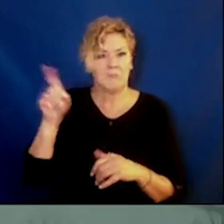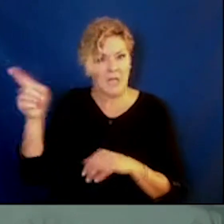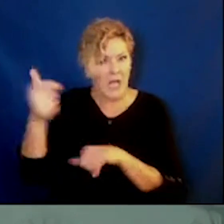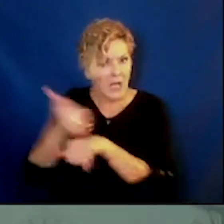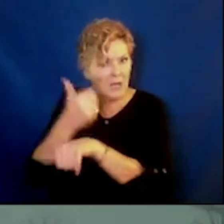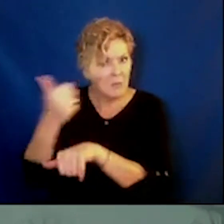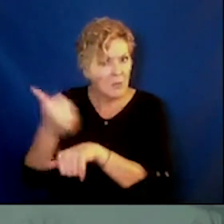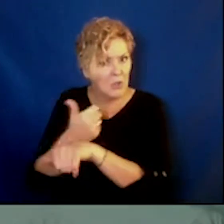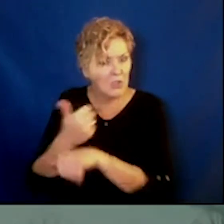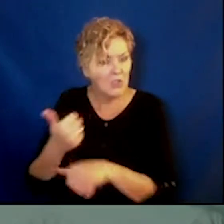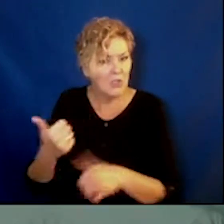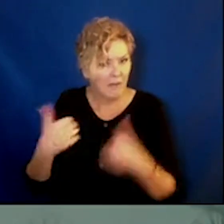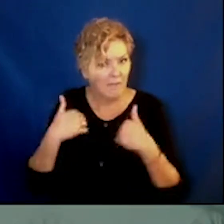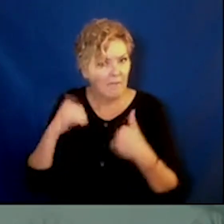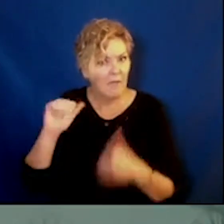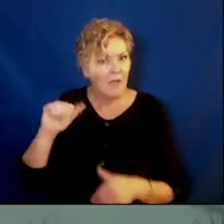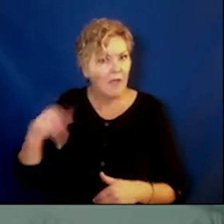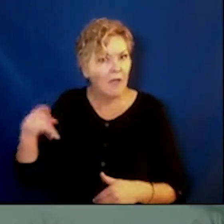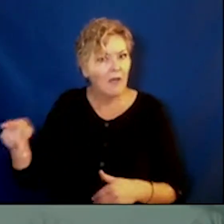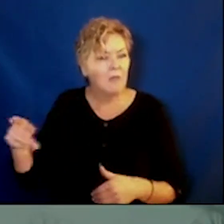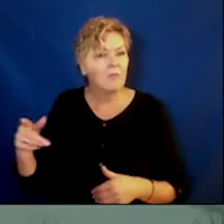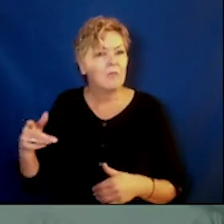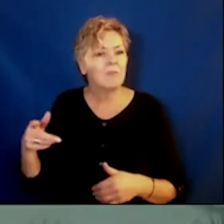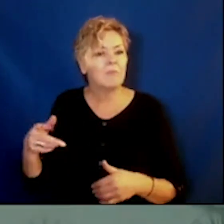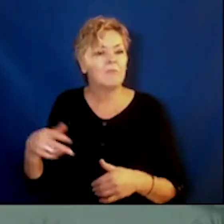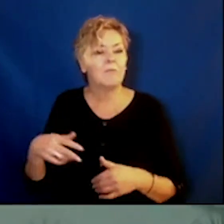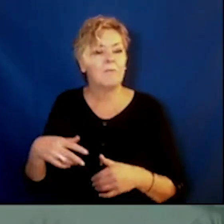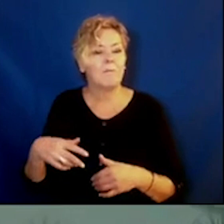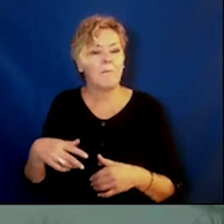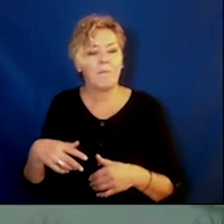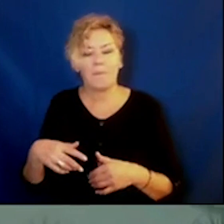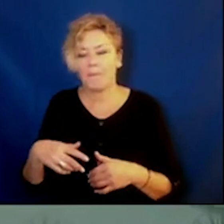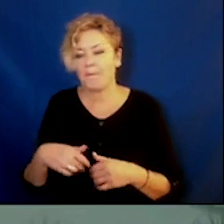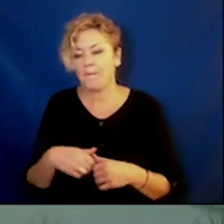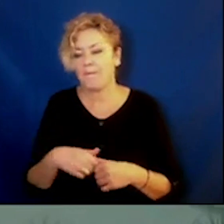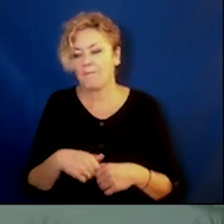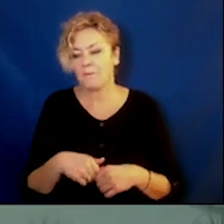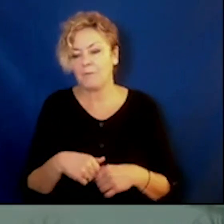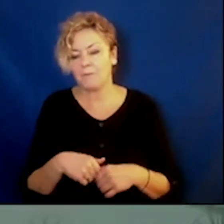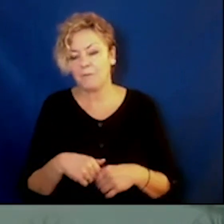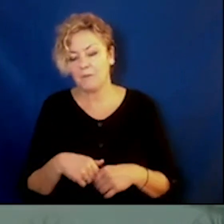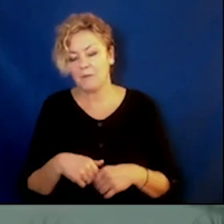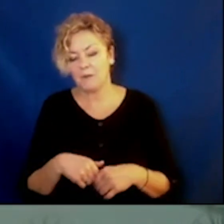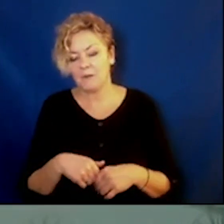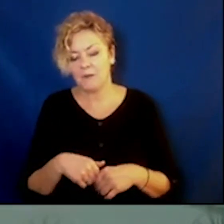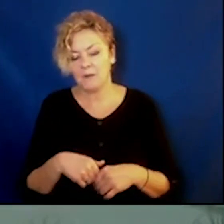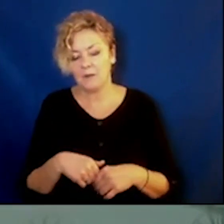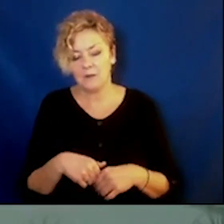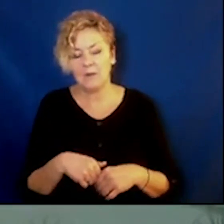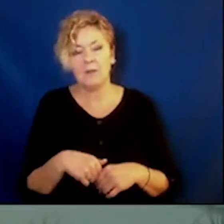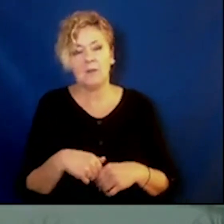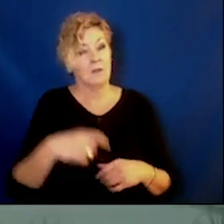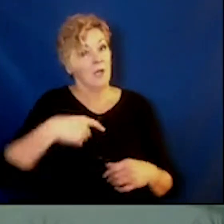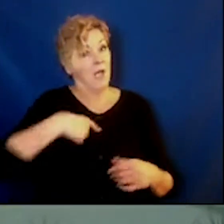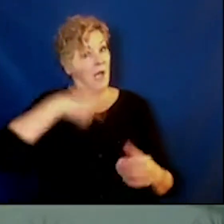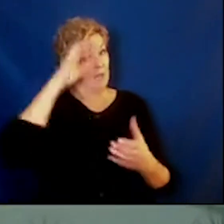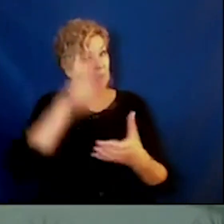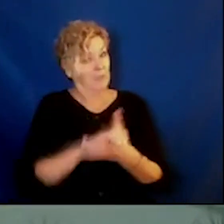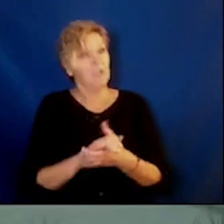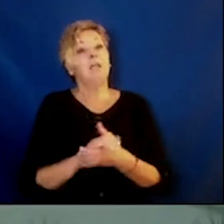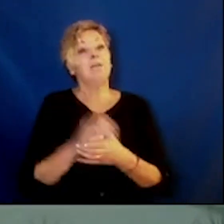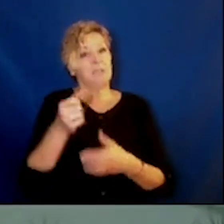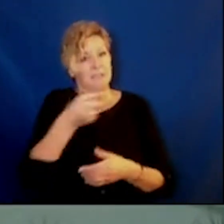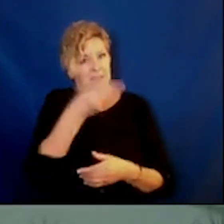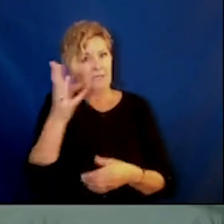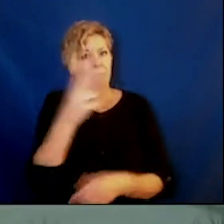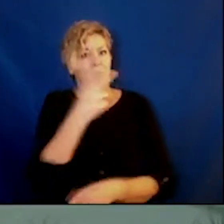Yeah, I think, hope that, so last week Dr. Henry said there are some parameters built into this app that she